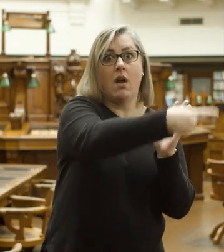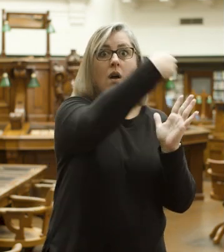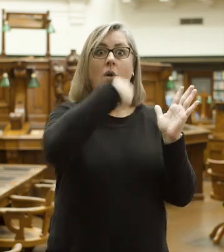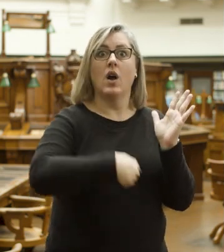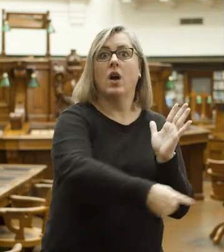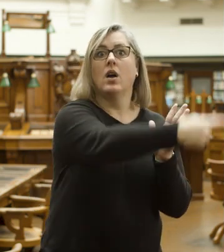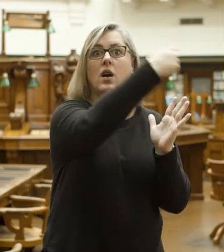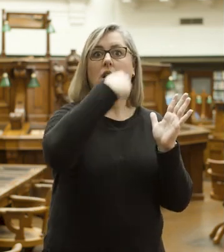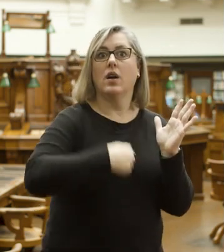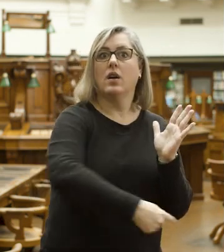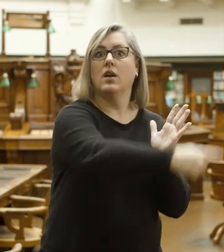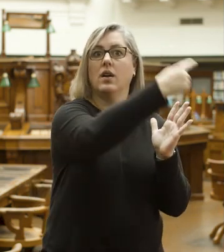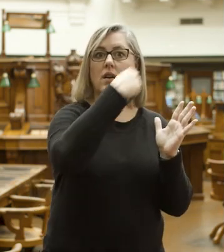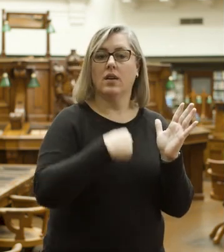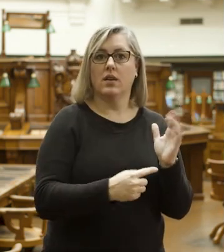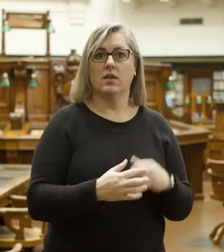direction.